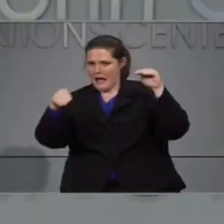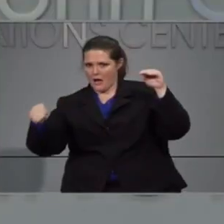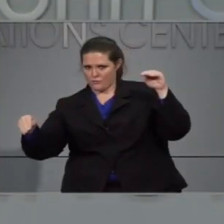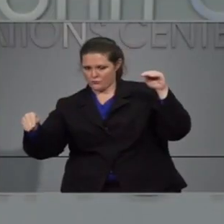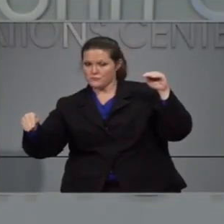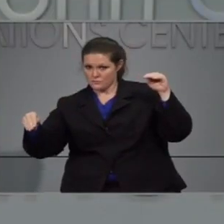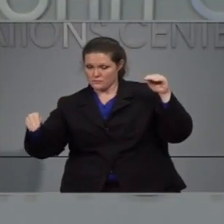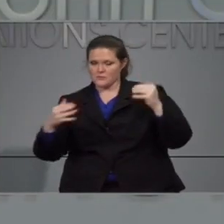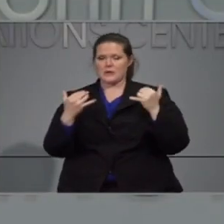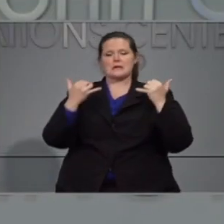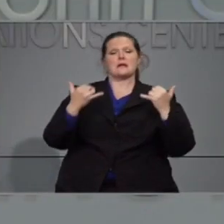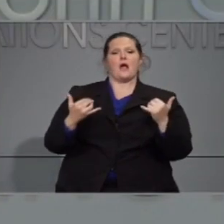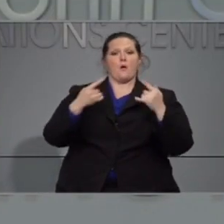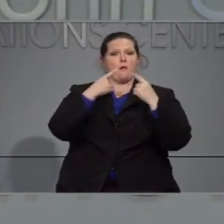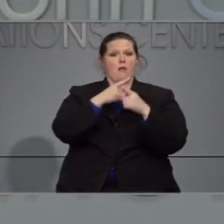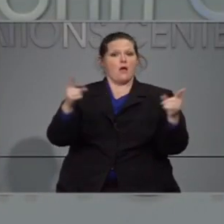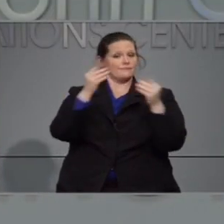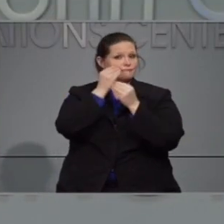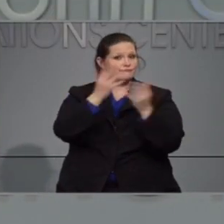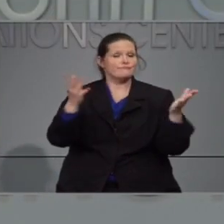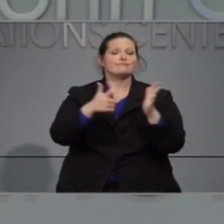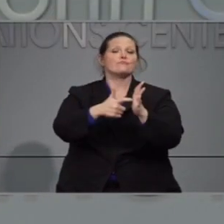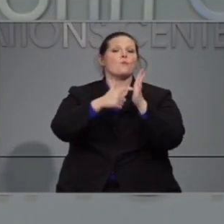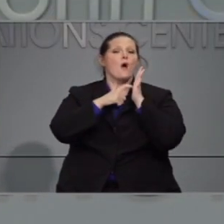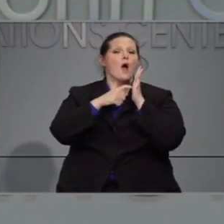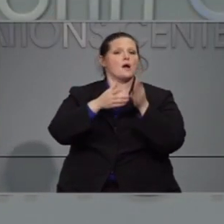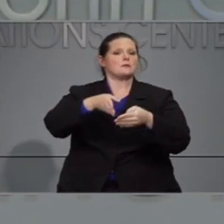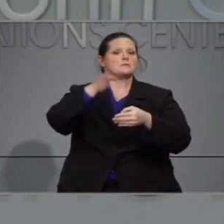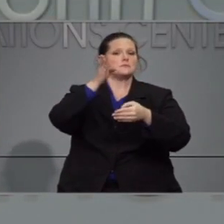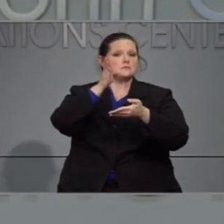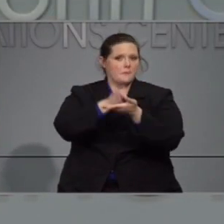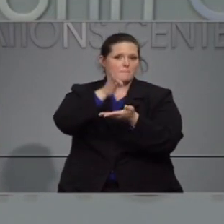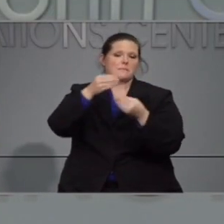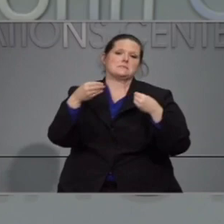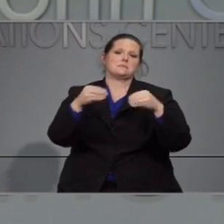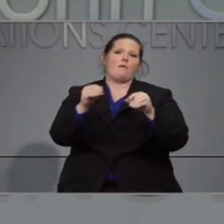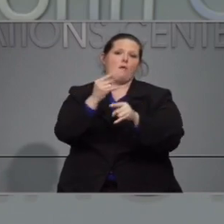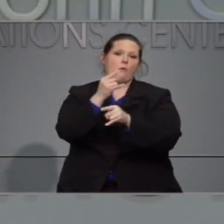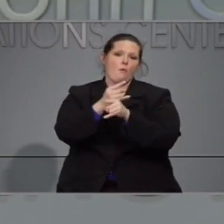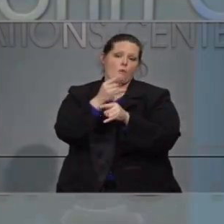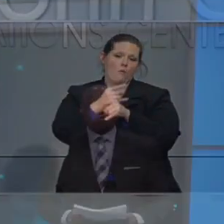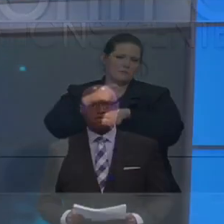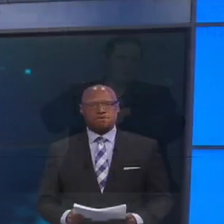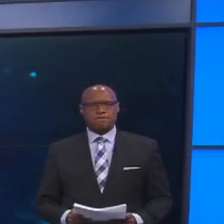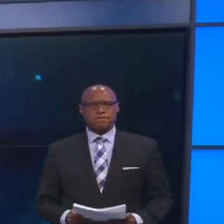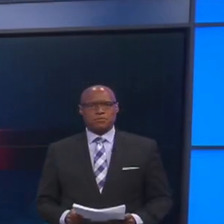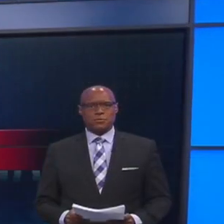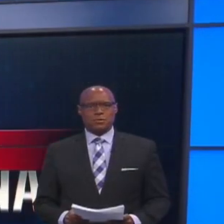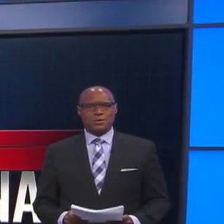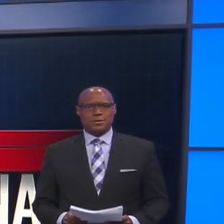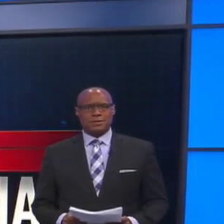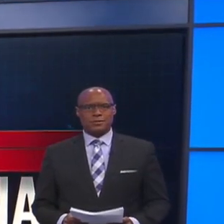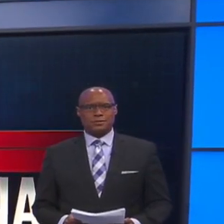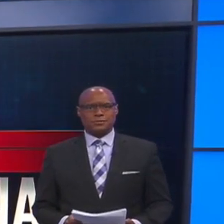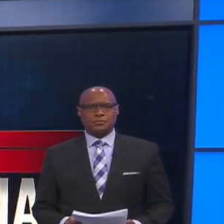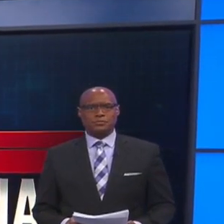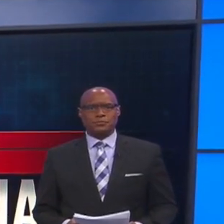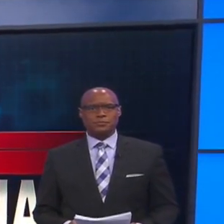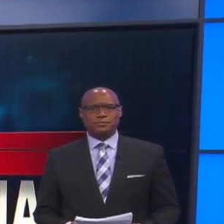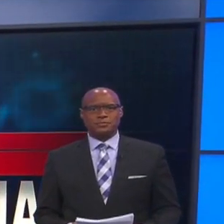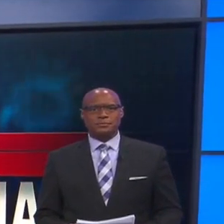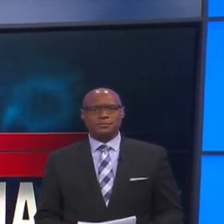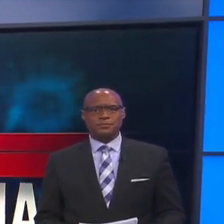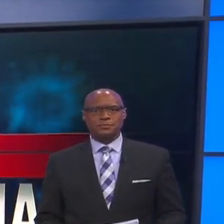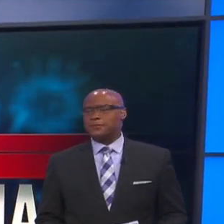announcing today a statewide curfew on the sale of alcohol at restaurants. You heard Governor Cooper say